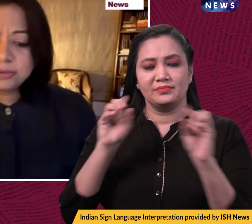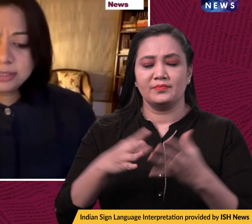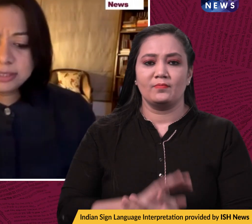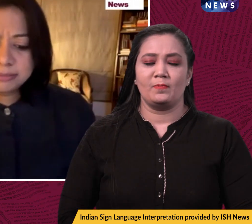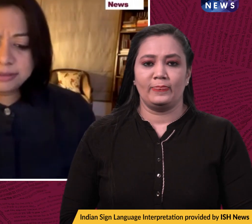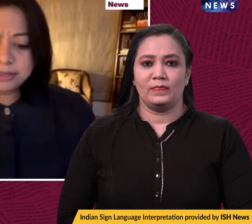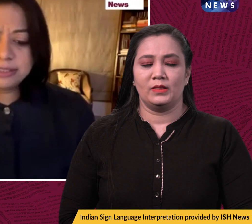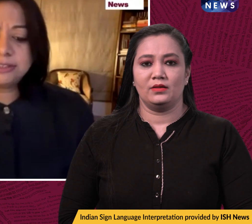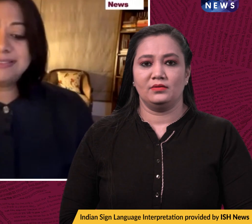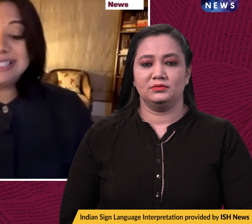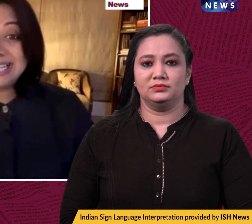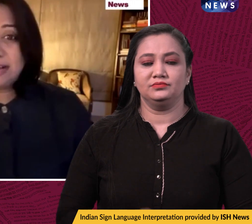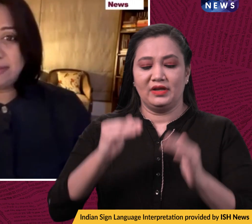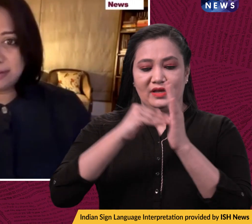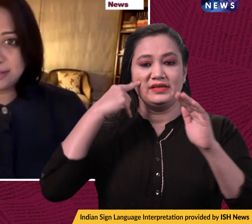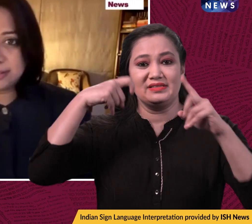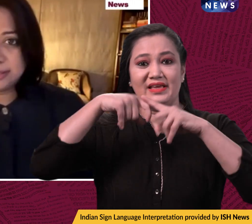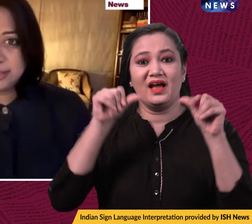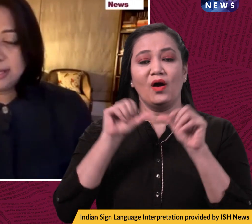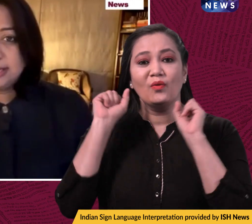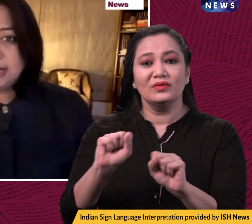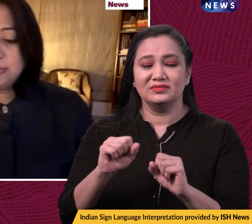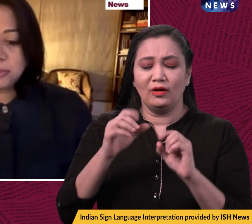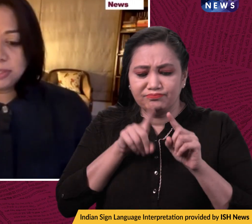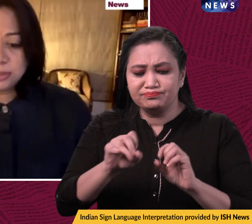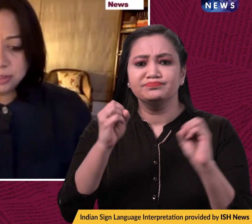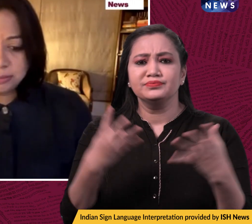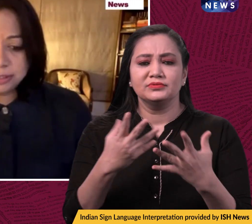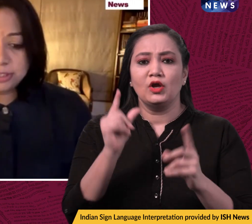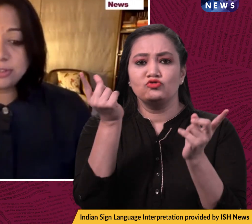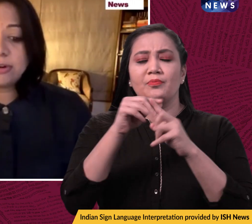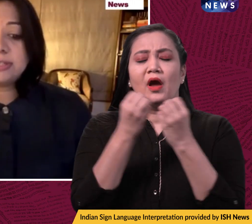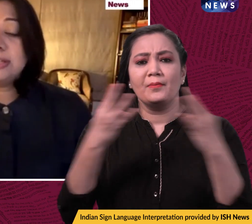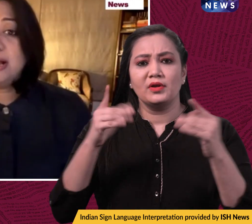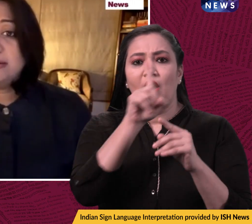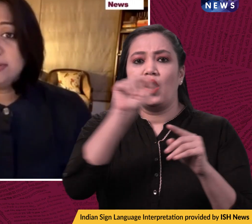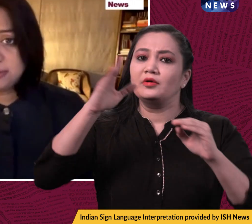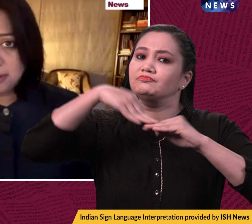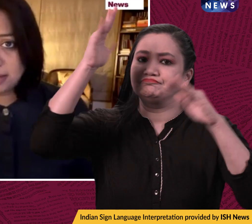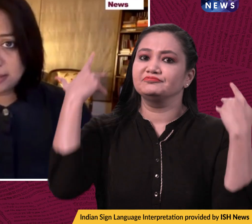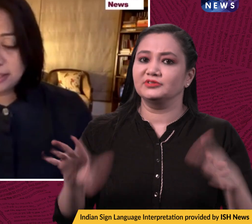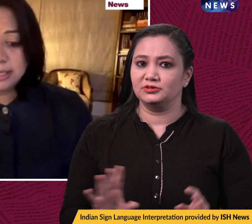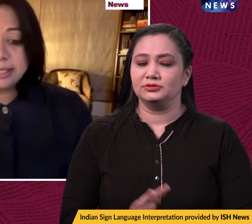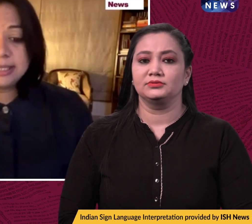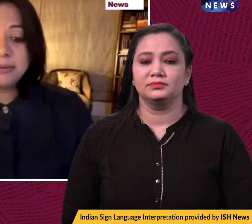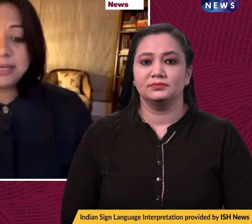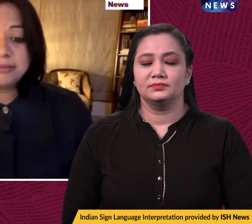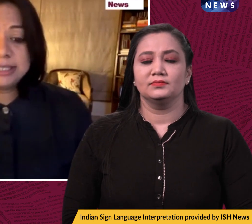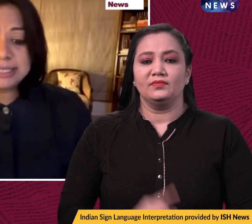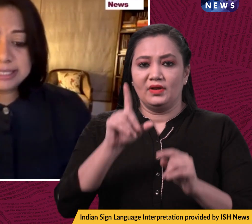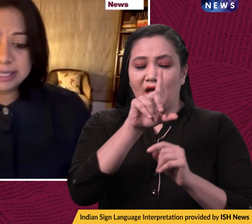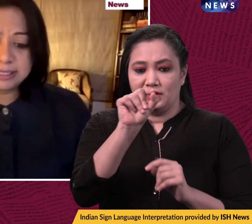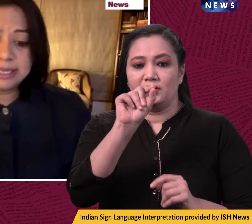A total number of cases of Zika virus now reported in Uttar Pradesh has crossed the 100 mark. It's now